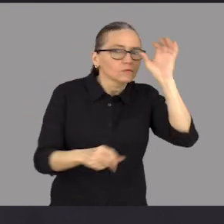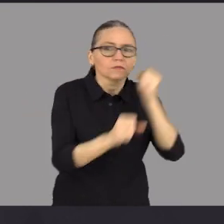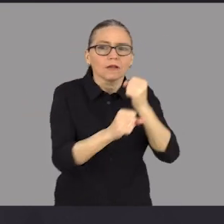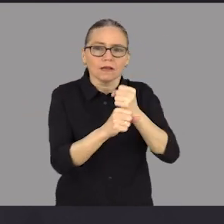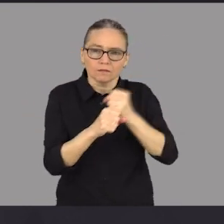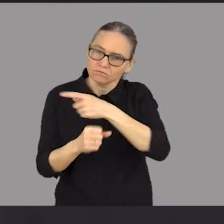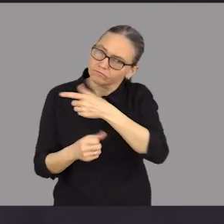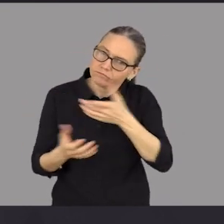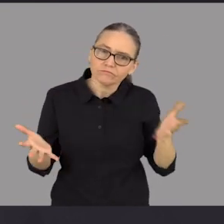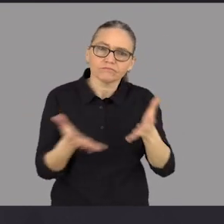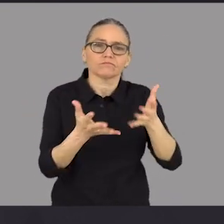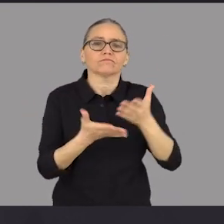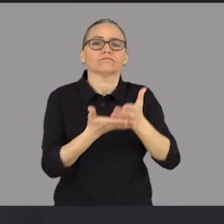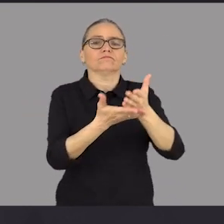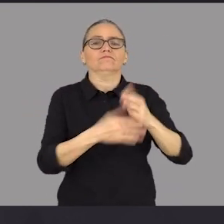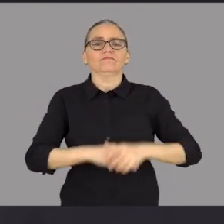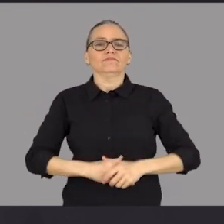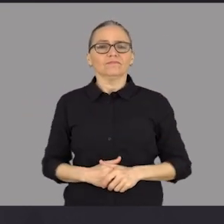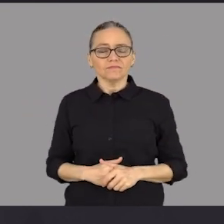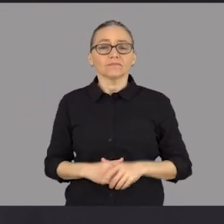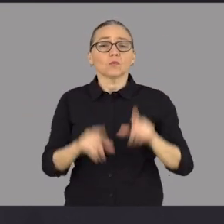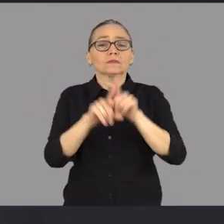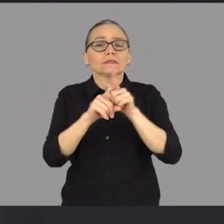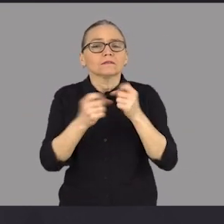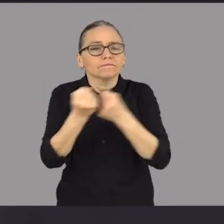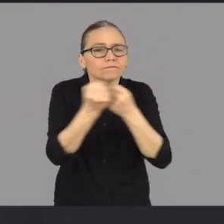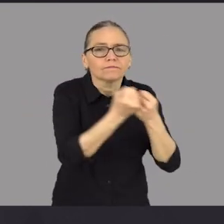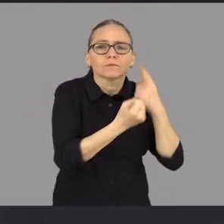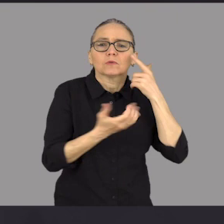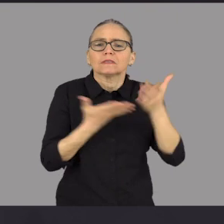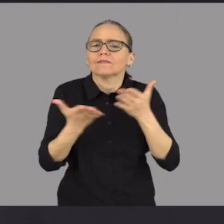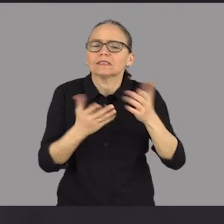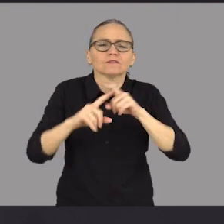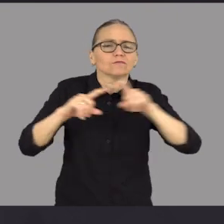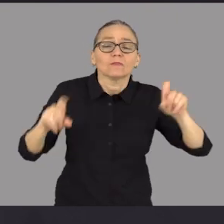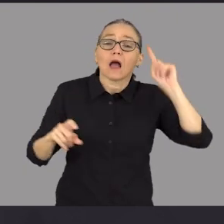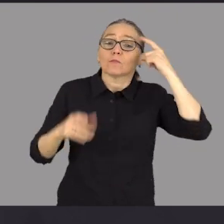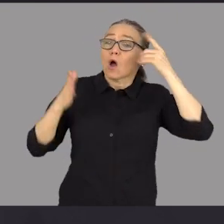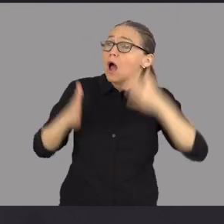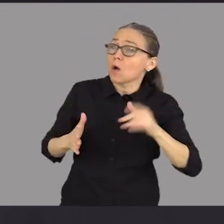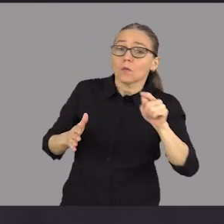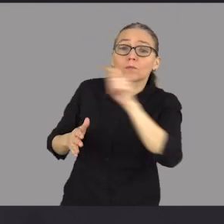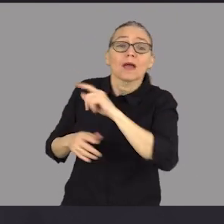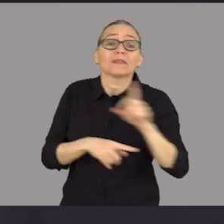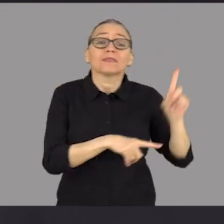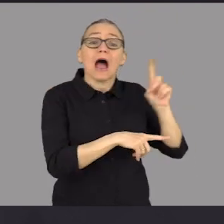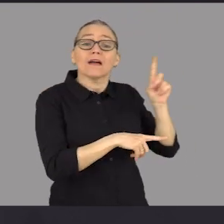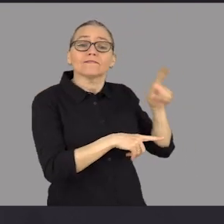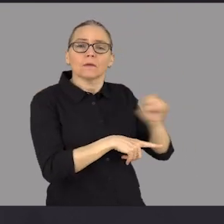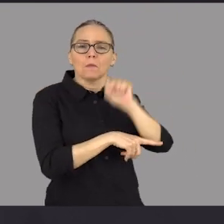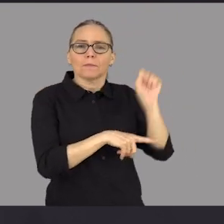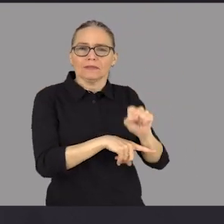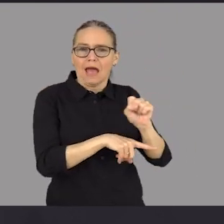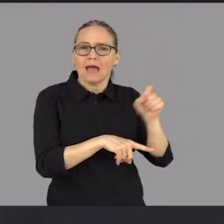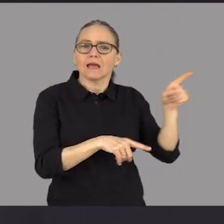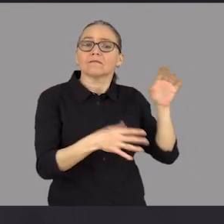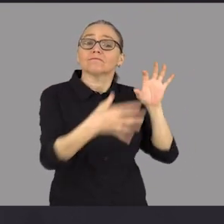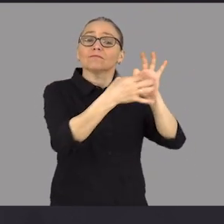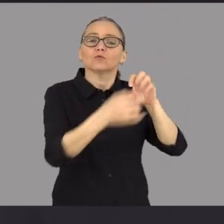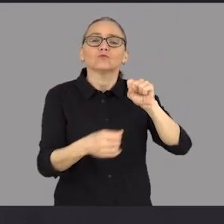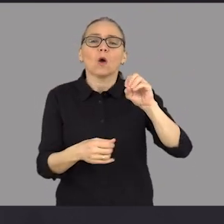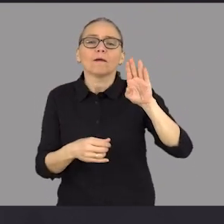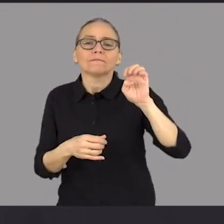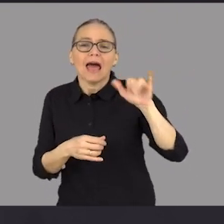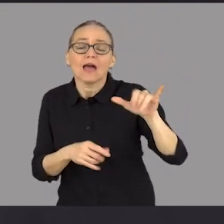and Humboldt and has more than 40 years of retail experience. And Dave is also a previous recipient of